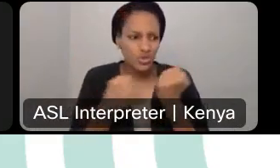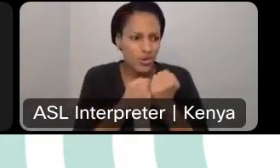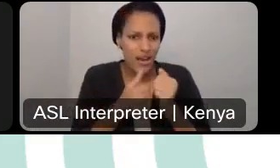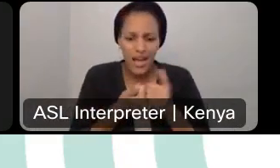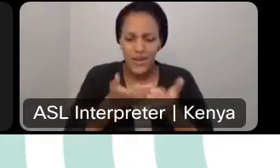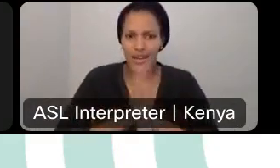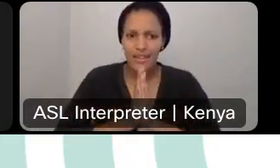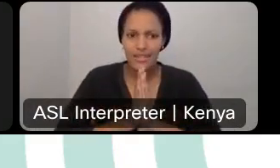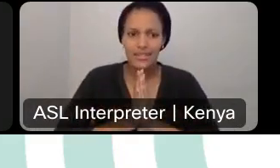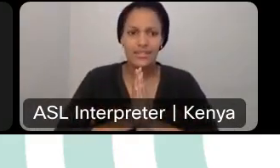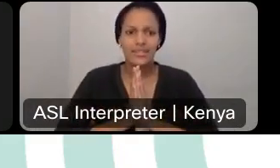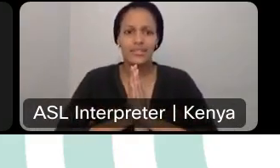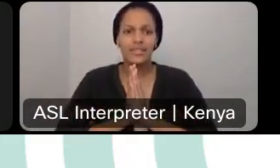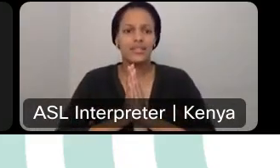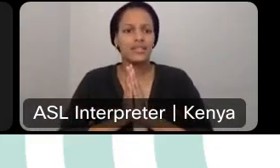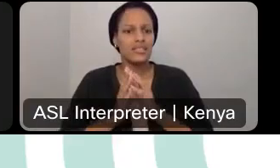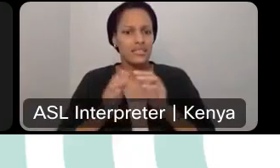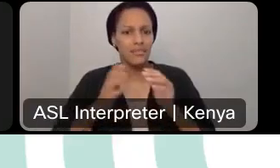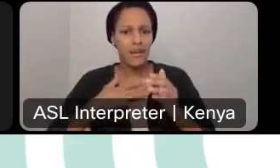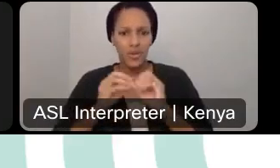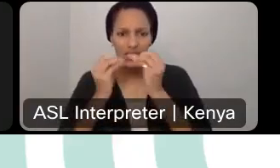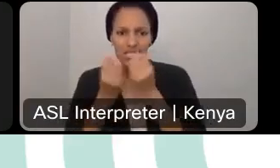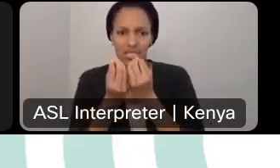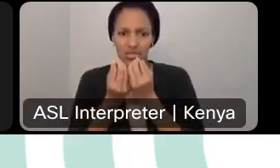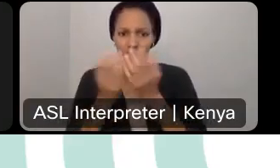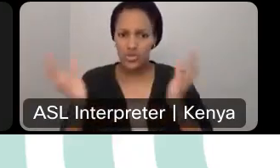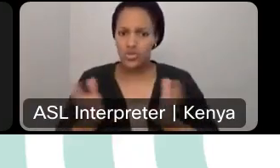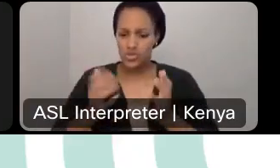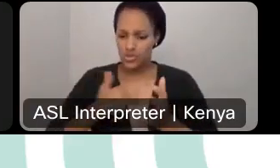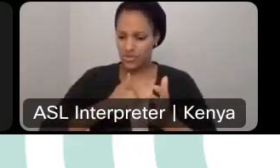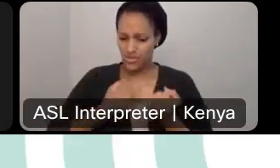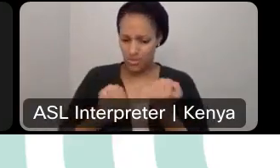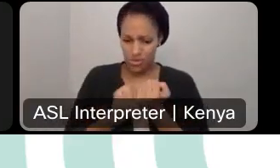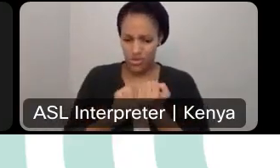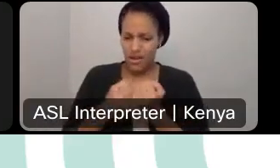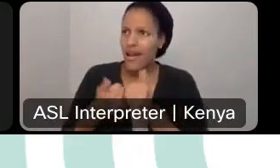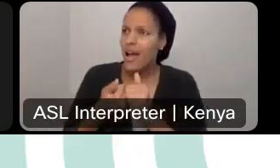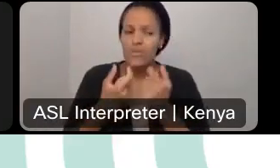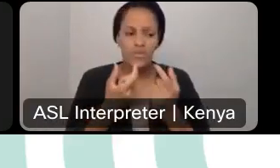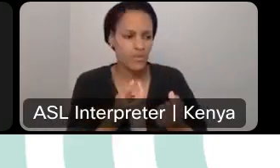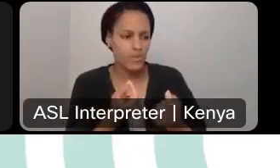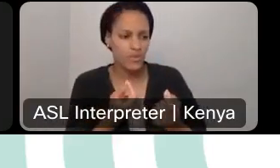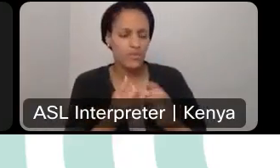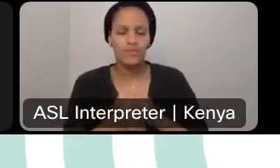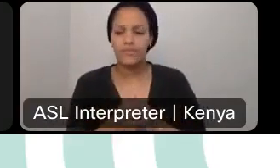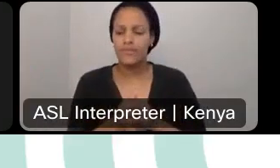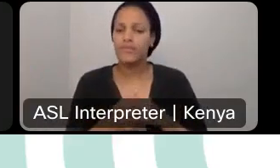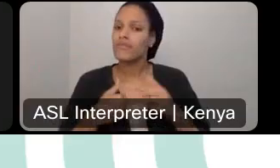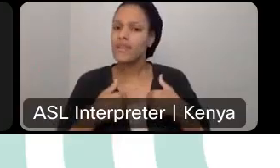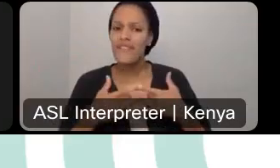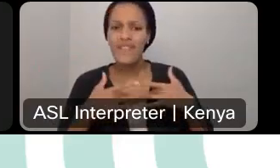organization encourage self-support, and how? How am I feeling, and how might that affect someone